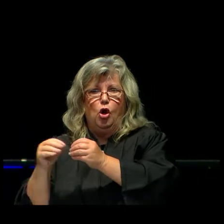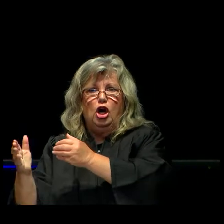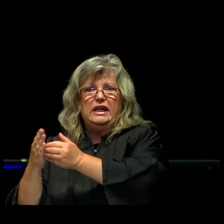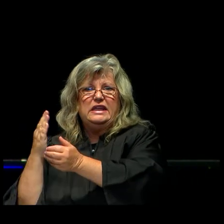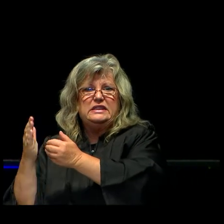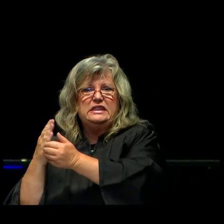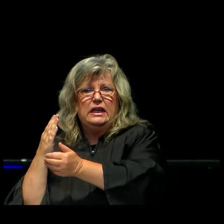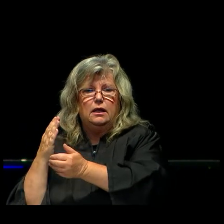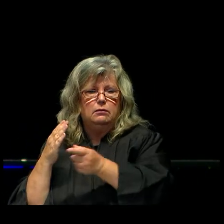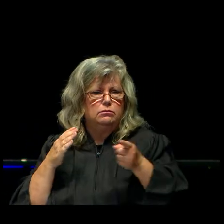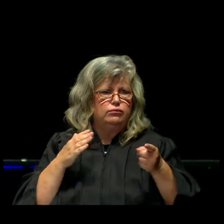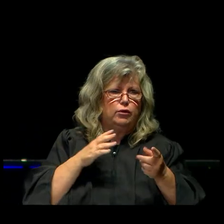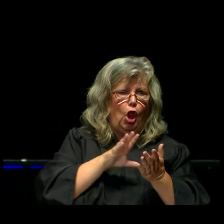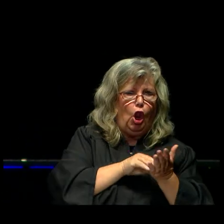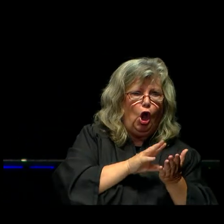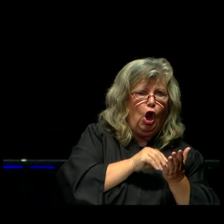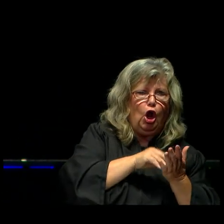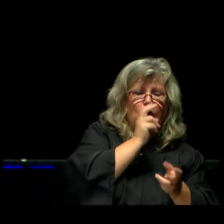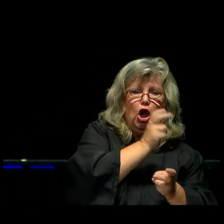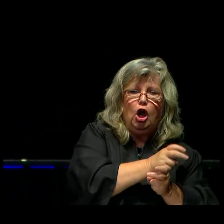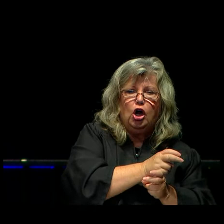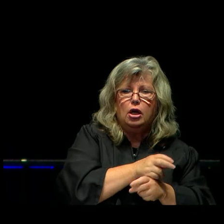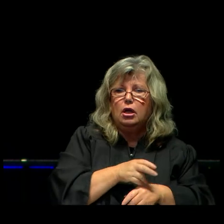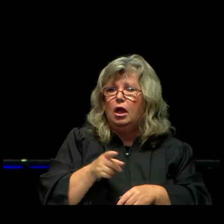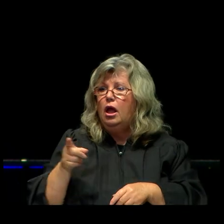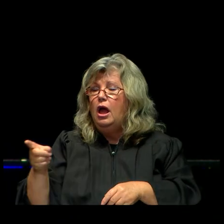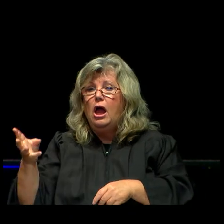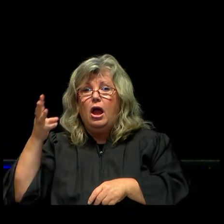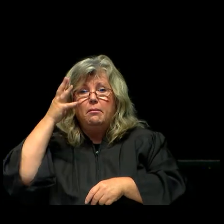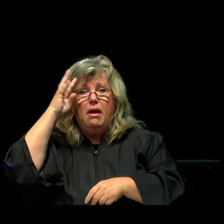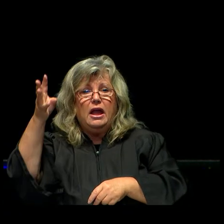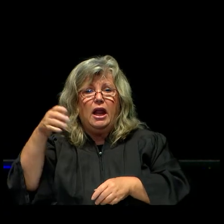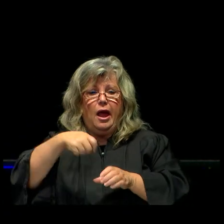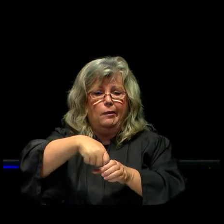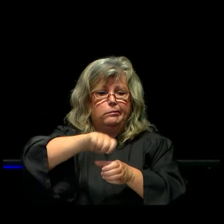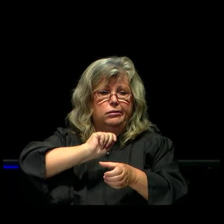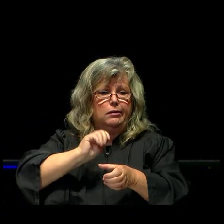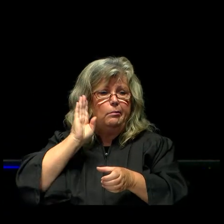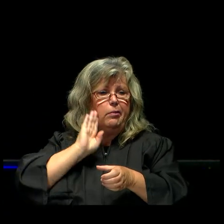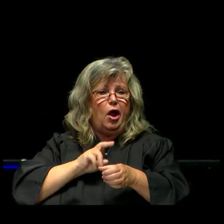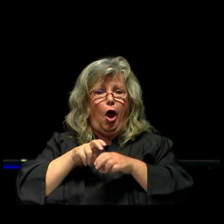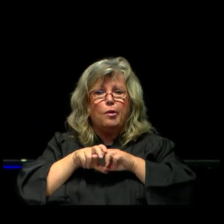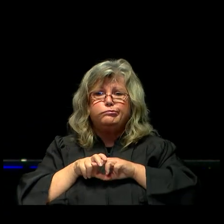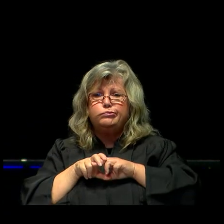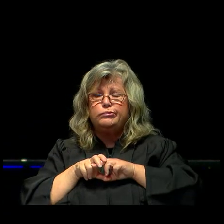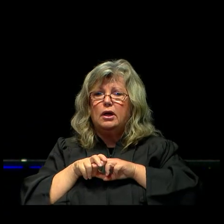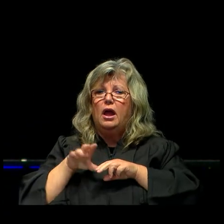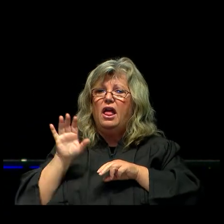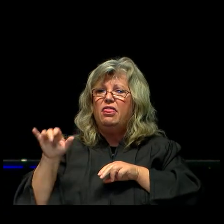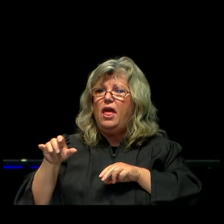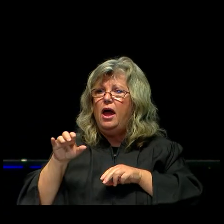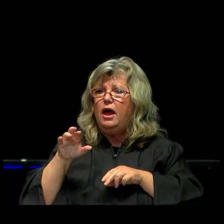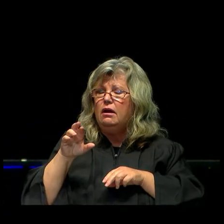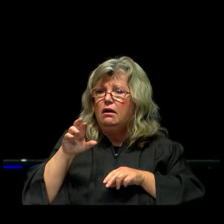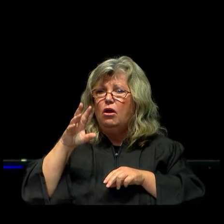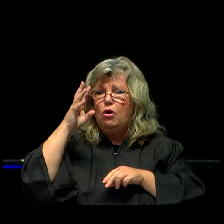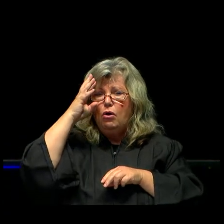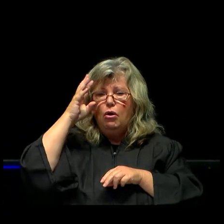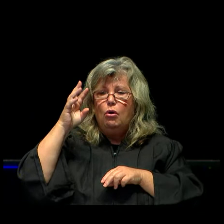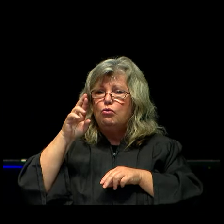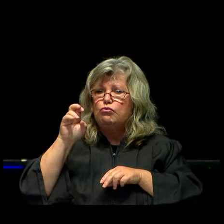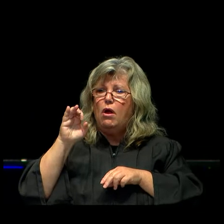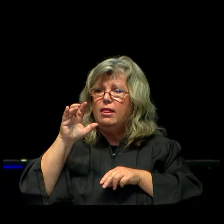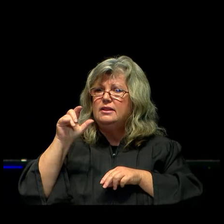make it up, crack open another beer, and sit on the couch. So relativism is going to be an enormous